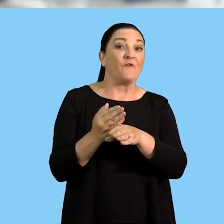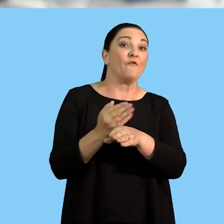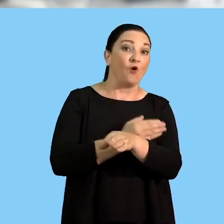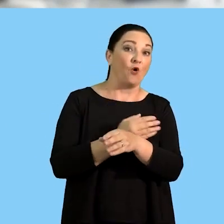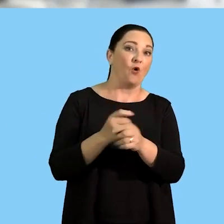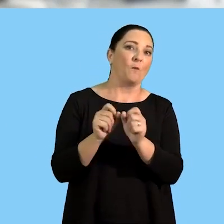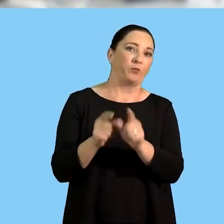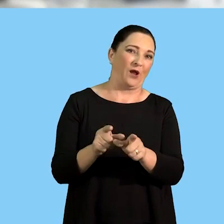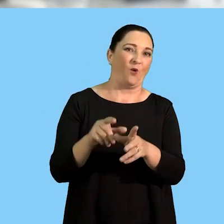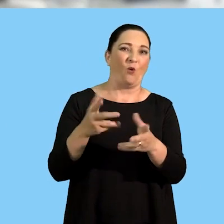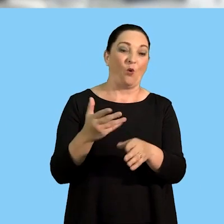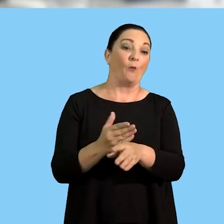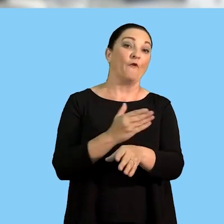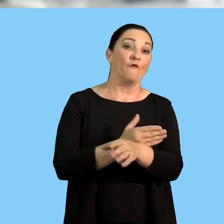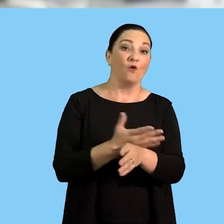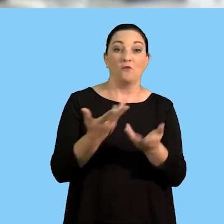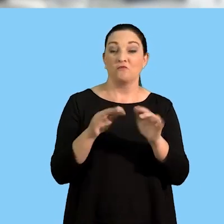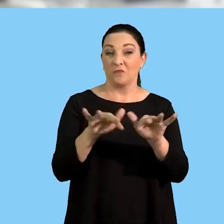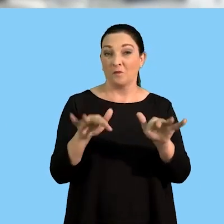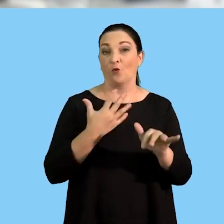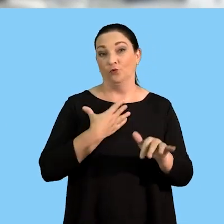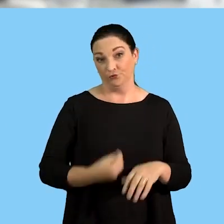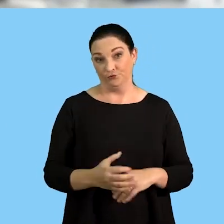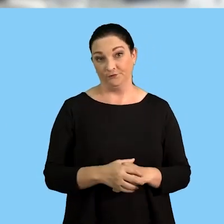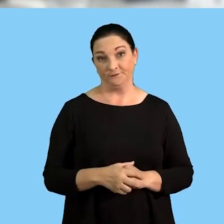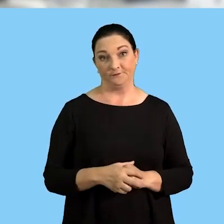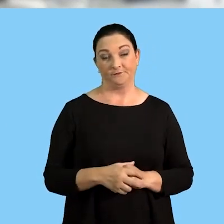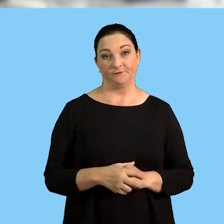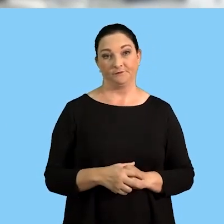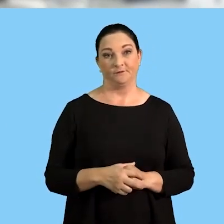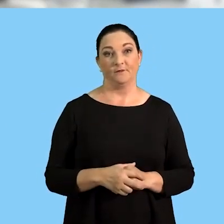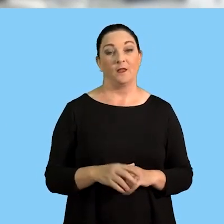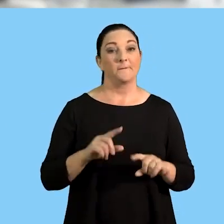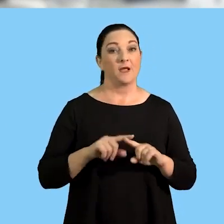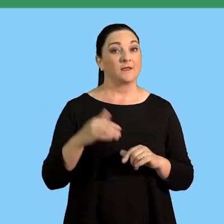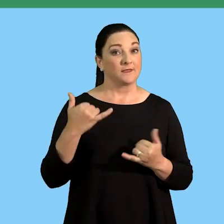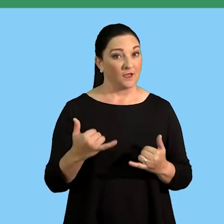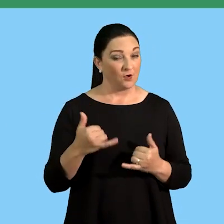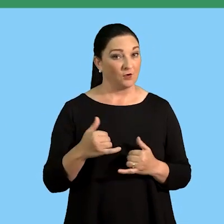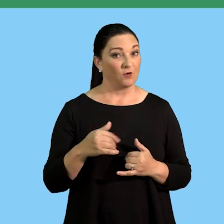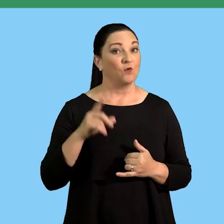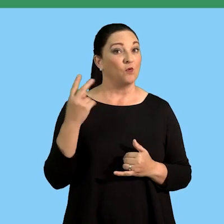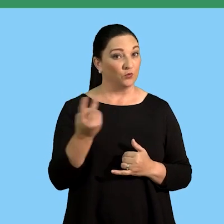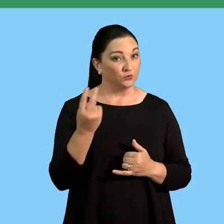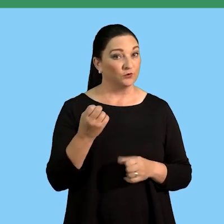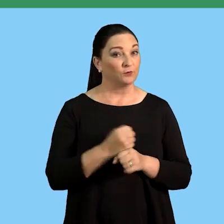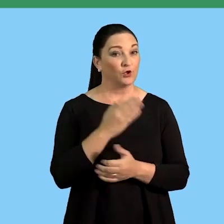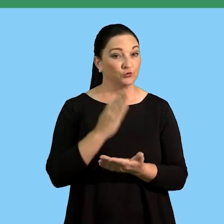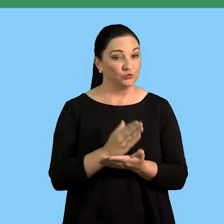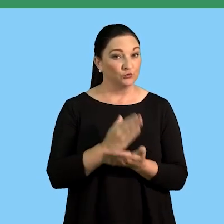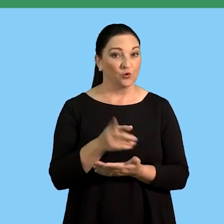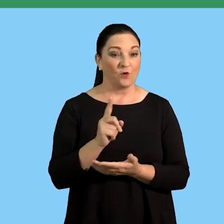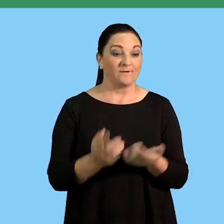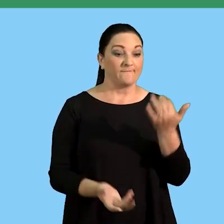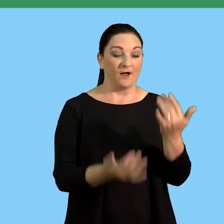working completely or before it harms the employees in the workplace. We must then make sure that